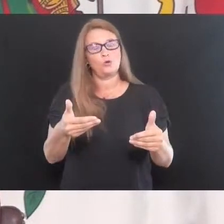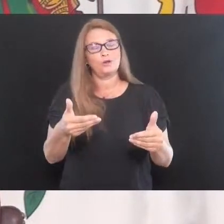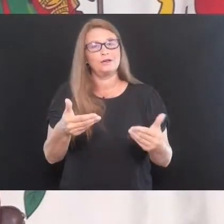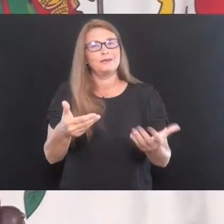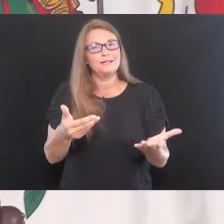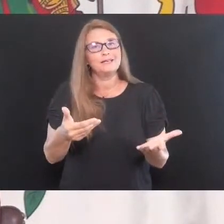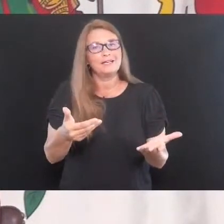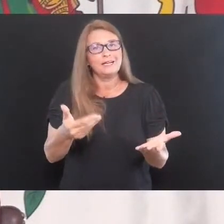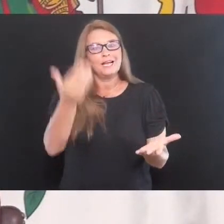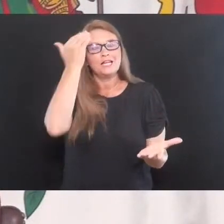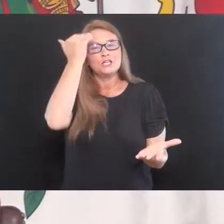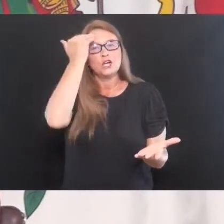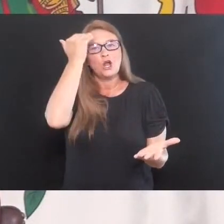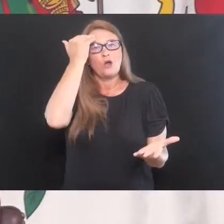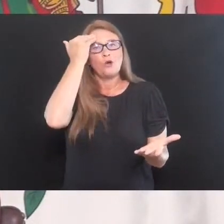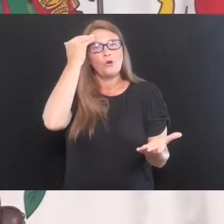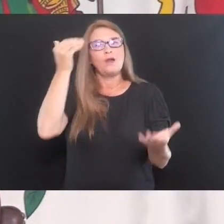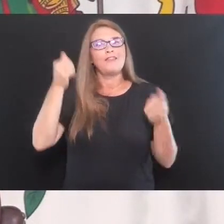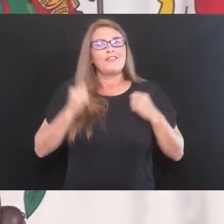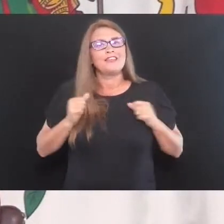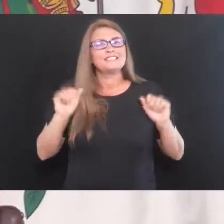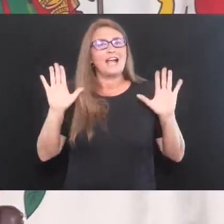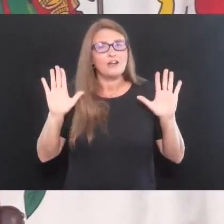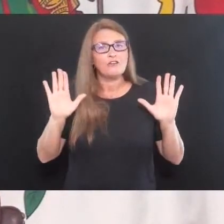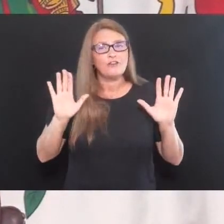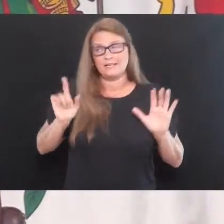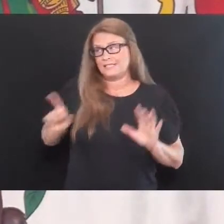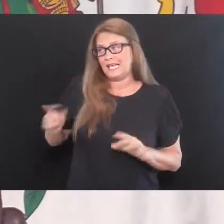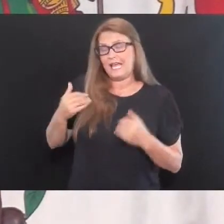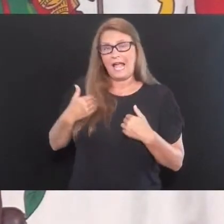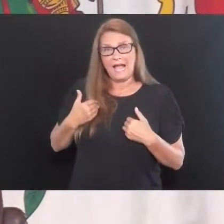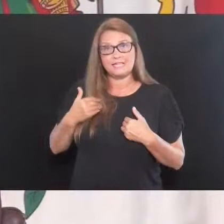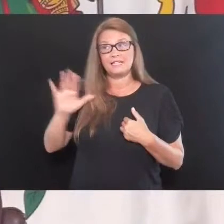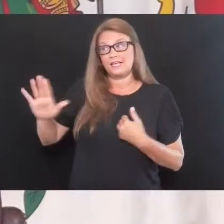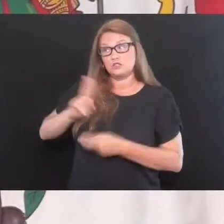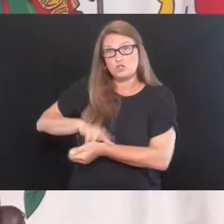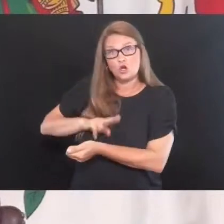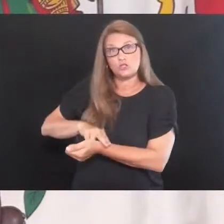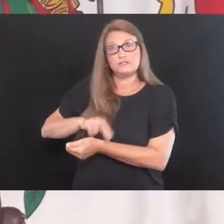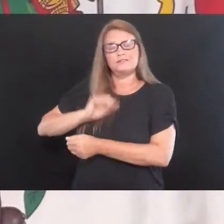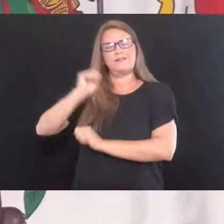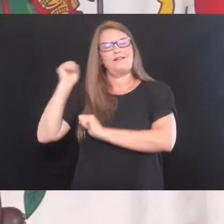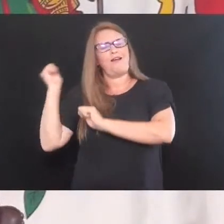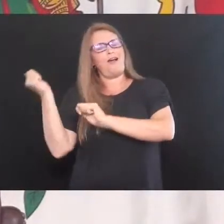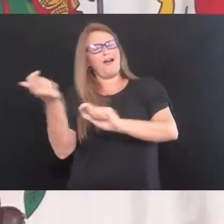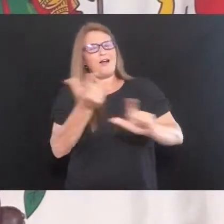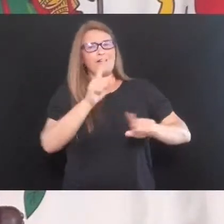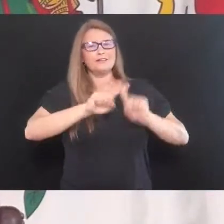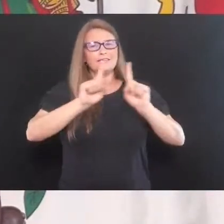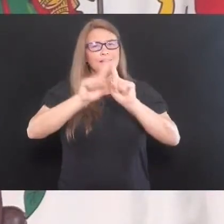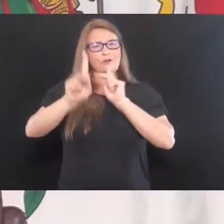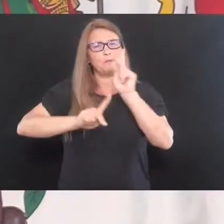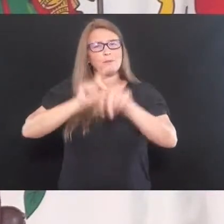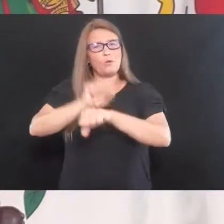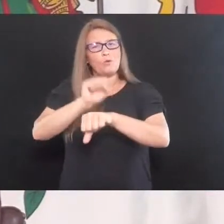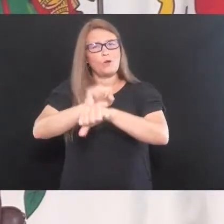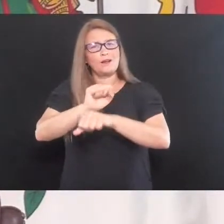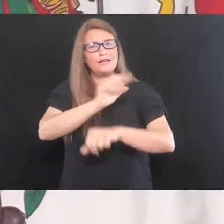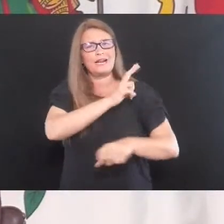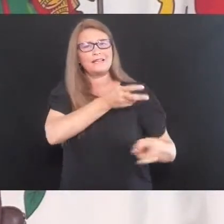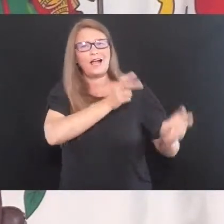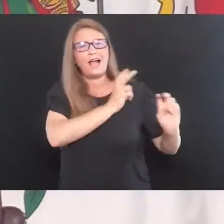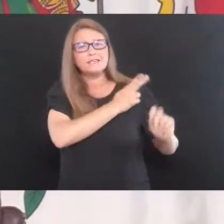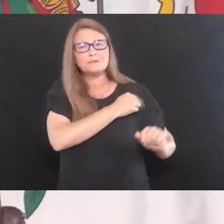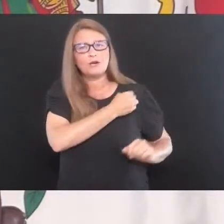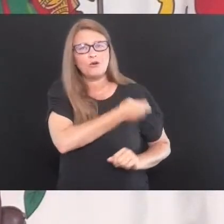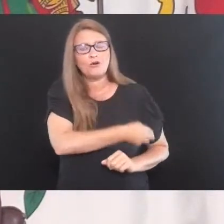appreciative and know the sacrifice that not only he's making, but the nurses and all the different people at the hospitals and everything that they're doing. And